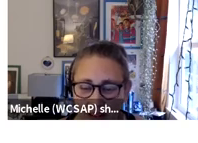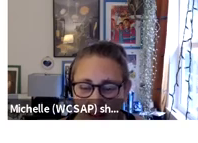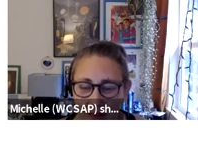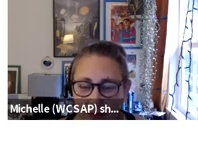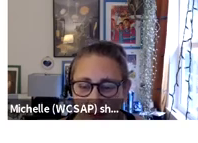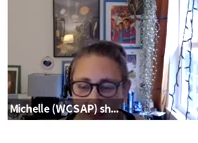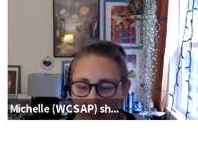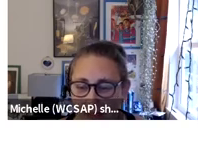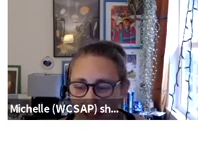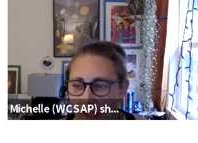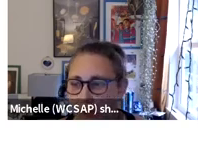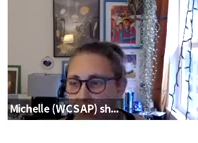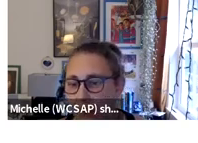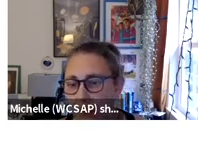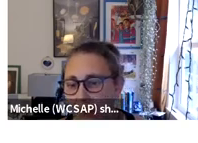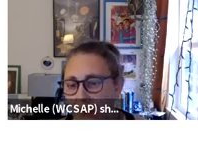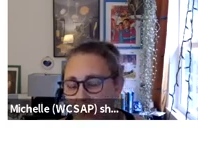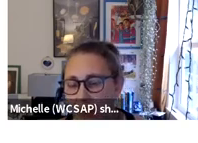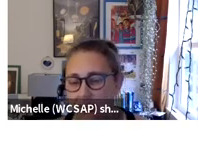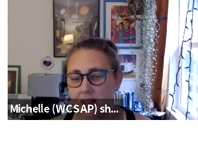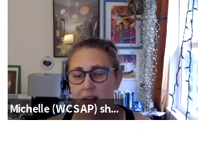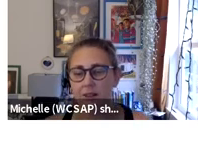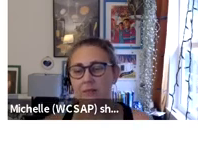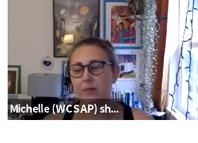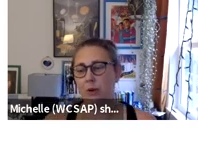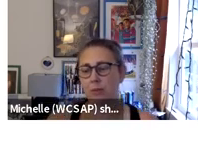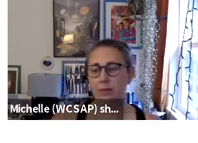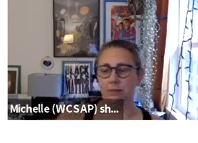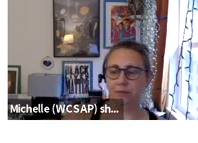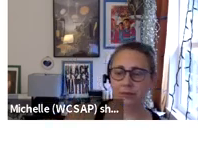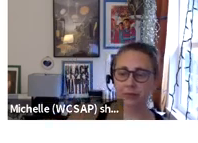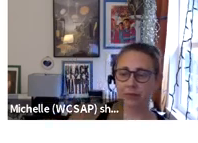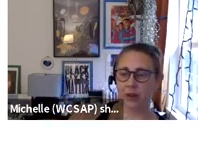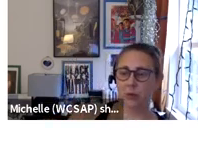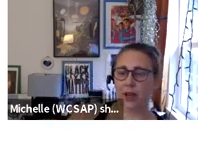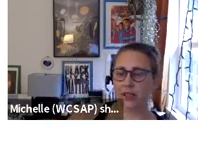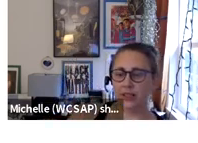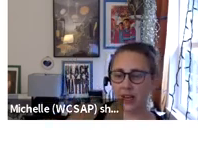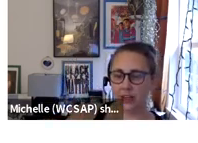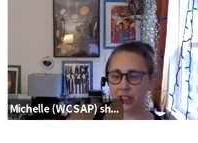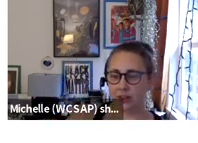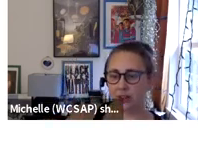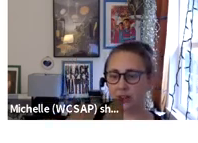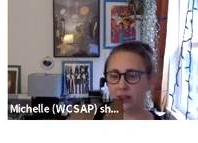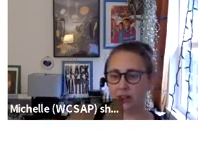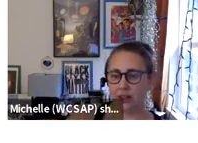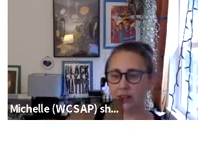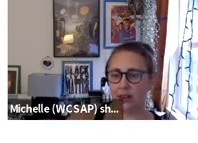Okay, yeah, we can make some connections for folks, Hansel, no problem. Mujeres in